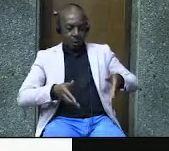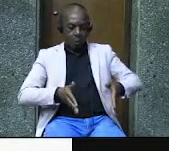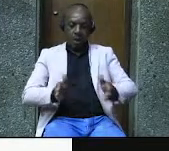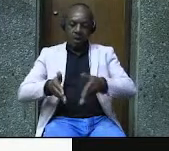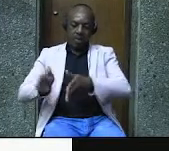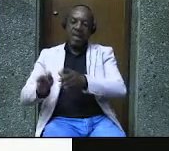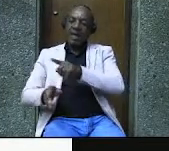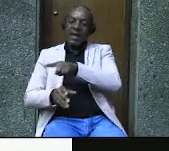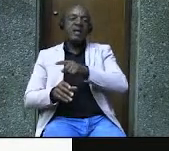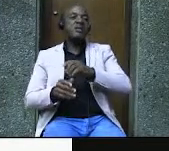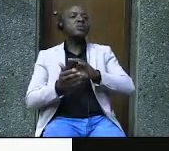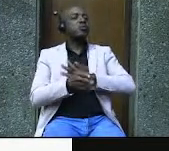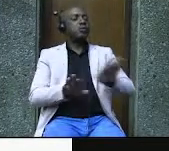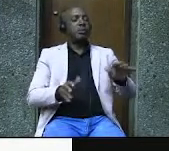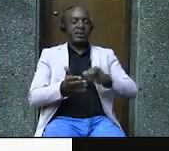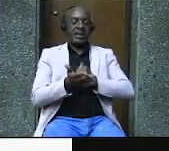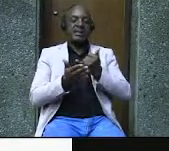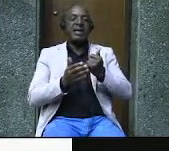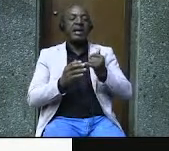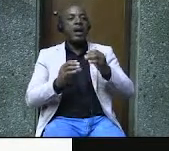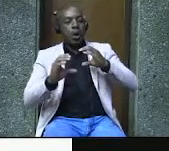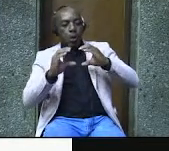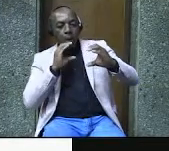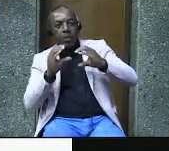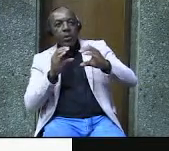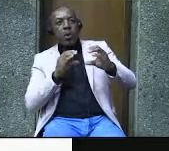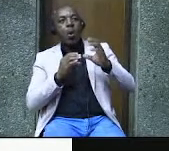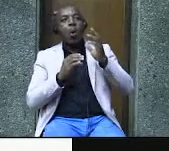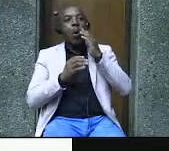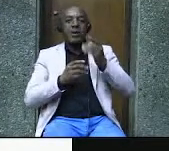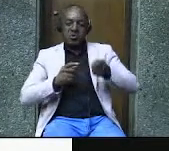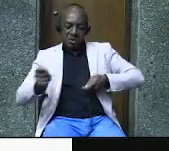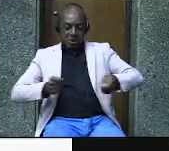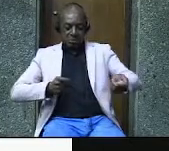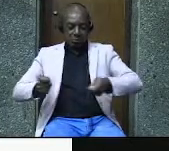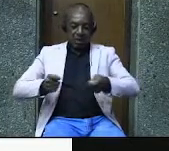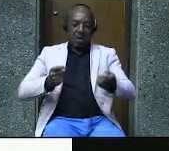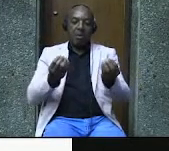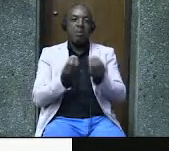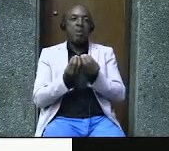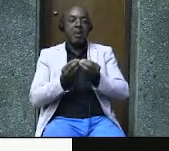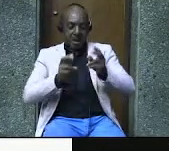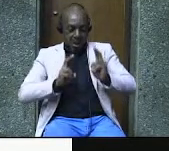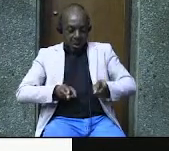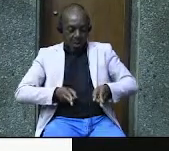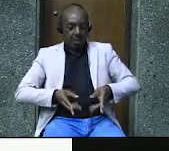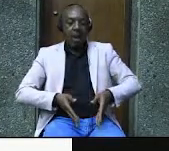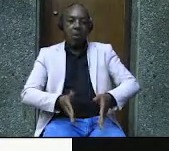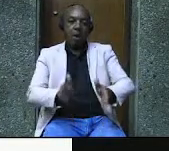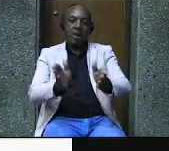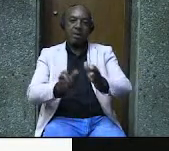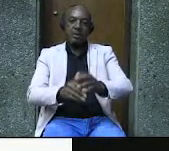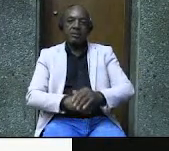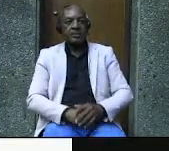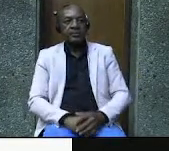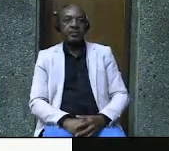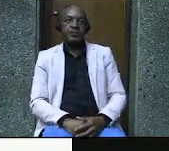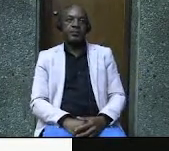not negotiations as when you sell your property normally in the open market.